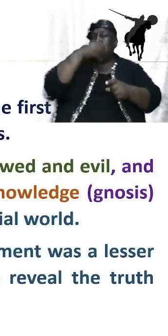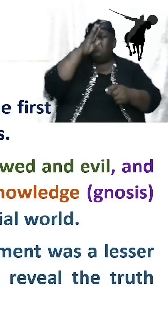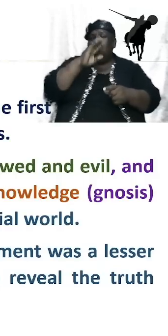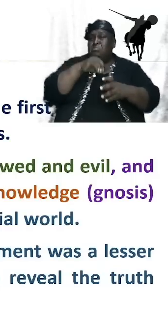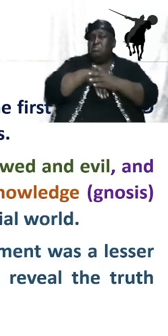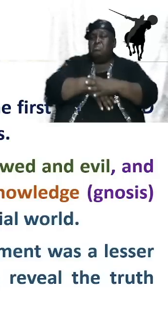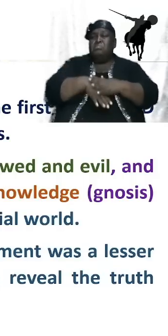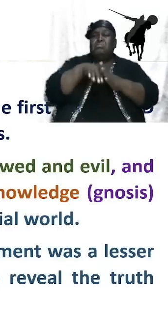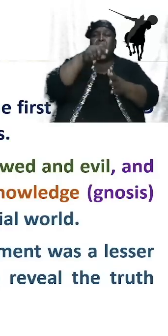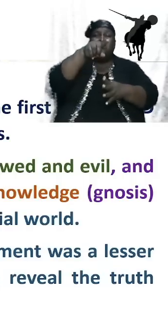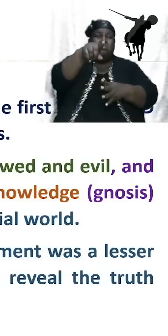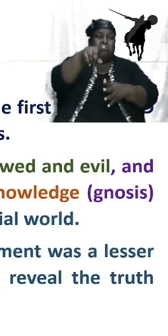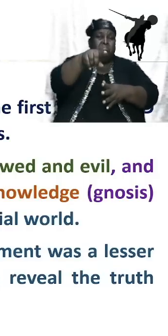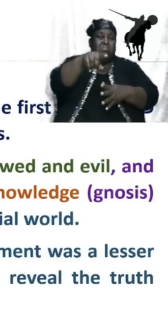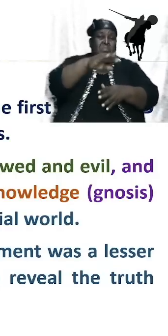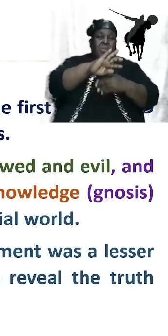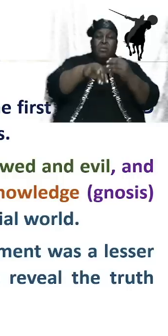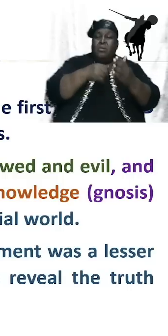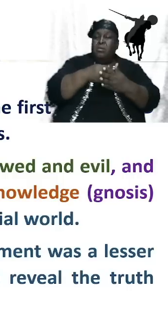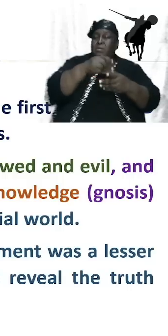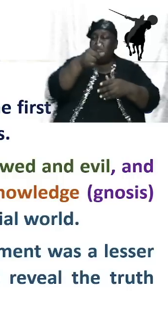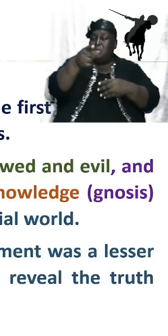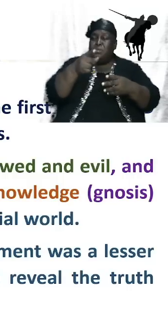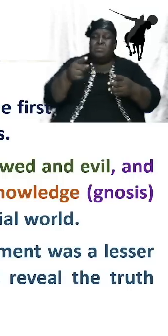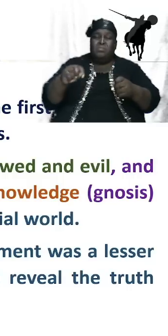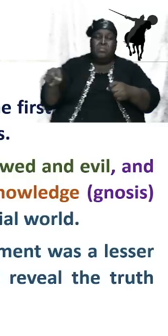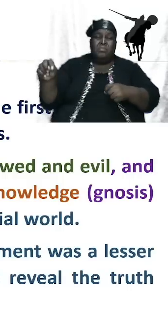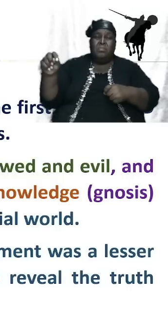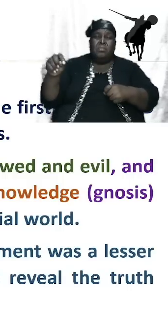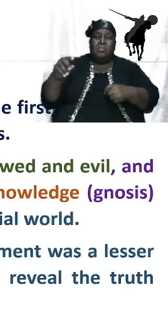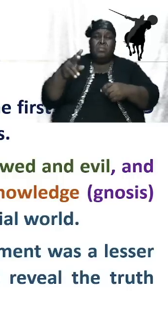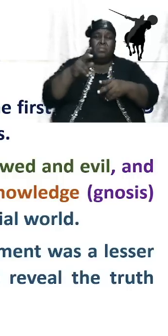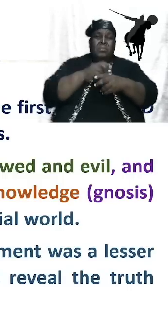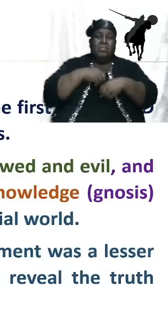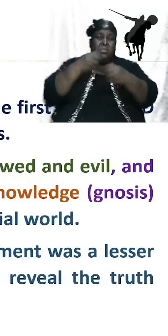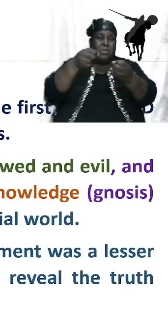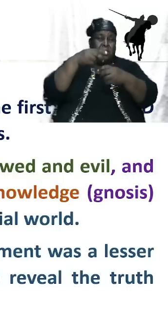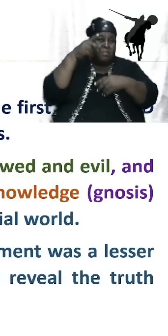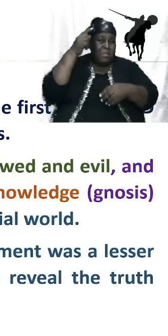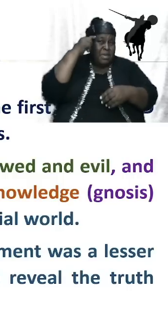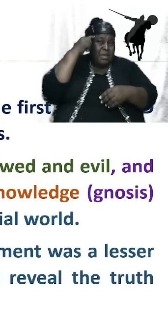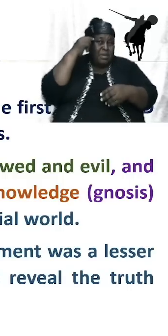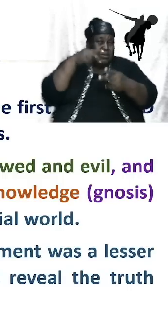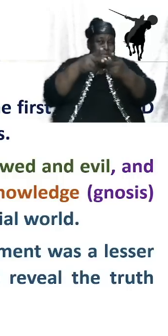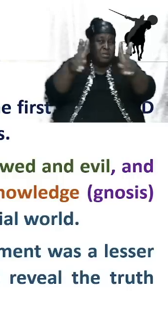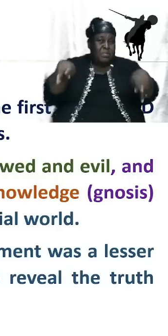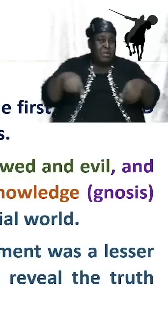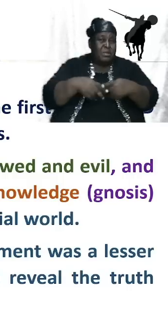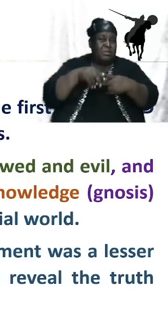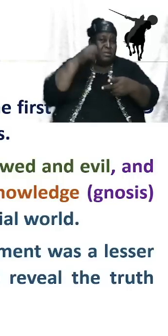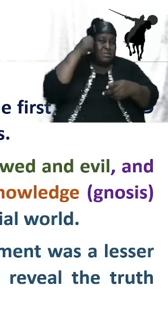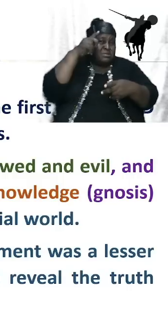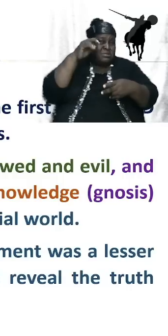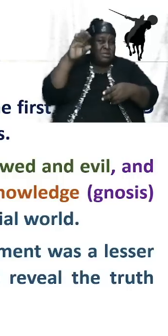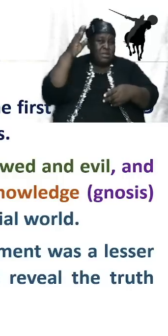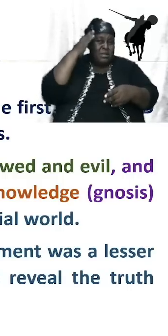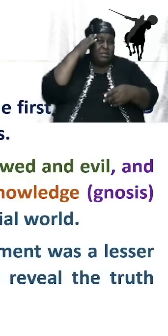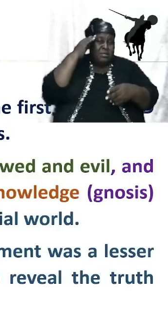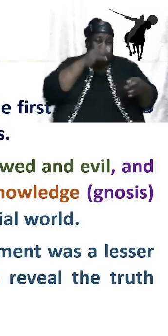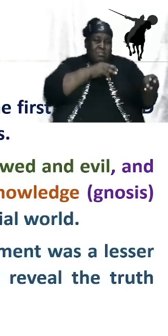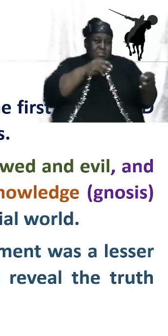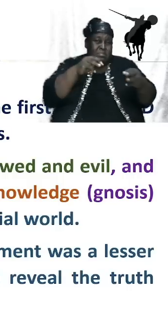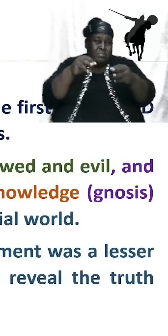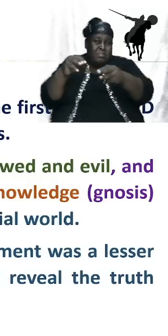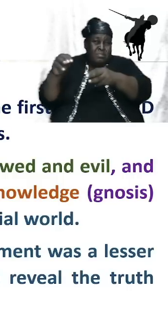look here, all you need to do is to get your mind to a place where you understand this knowledge. And therefore you move now from